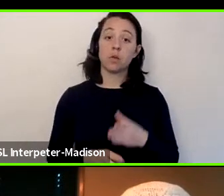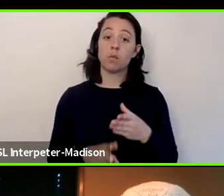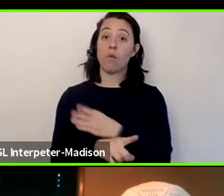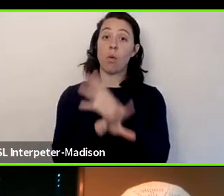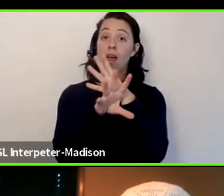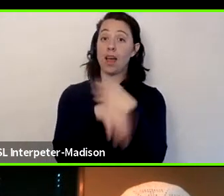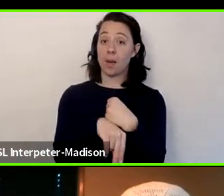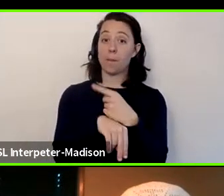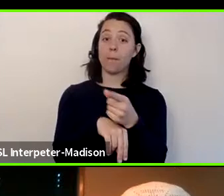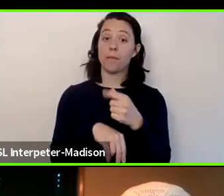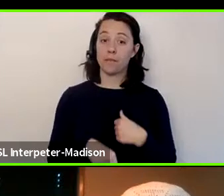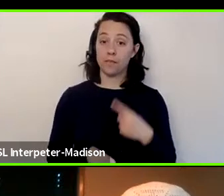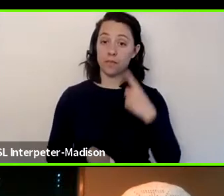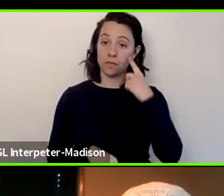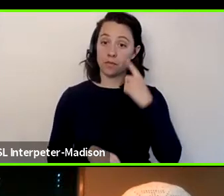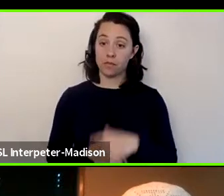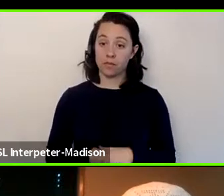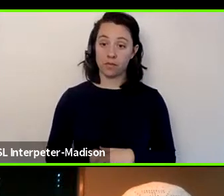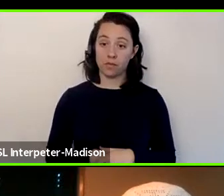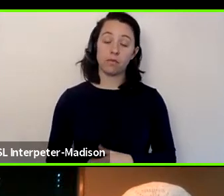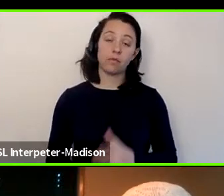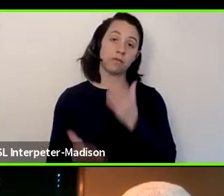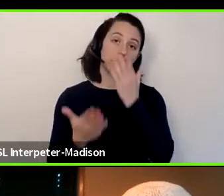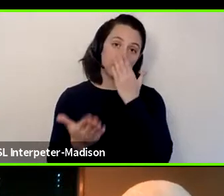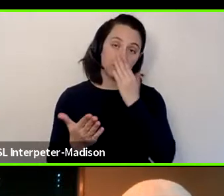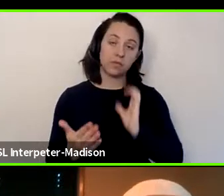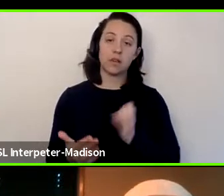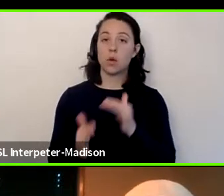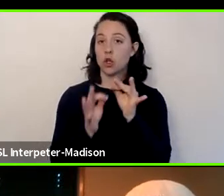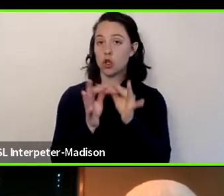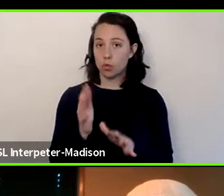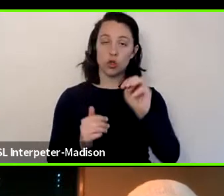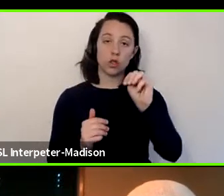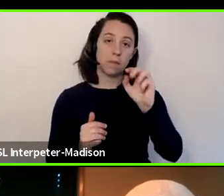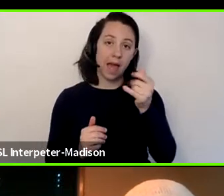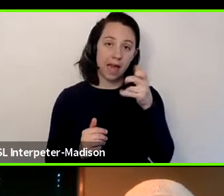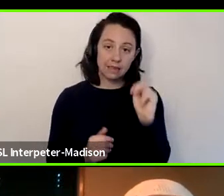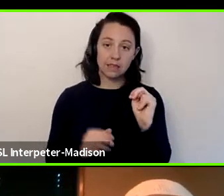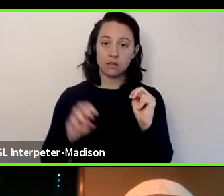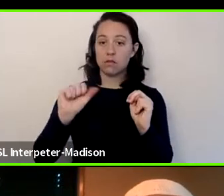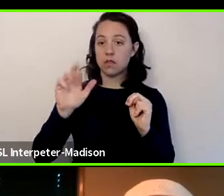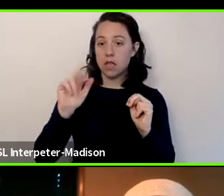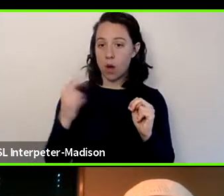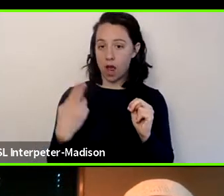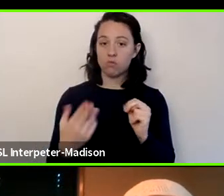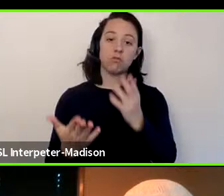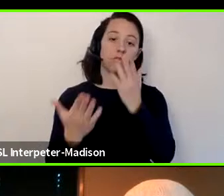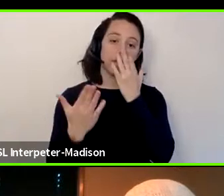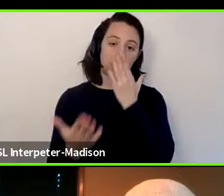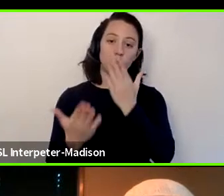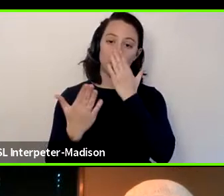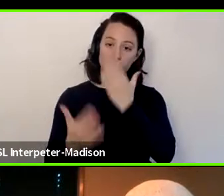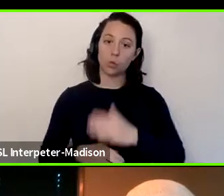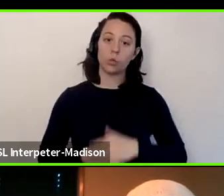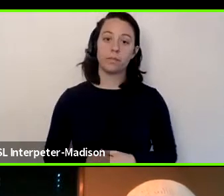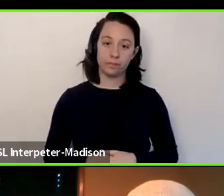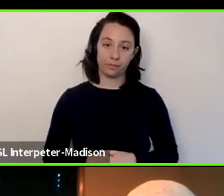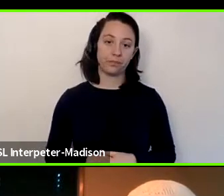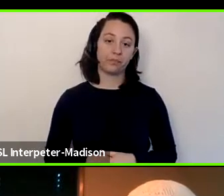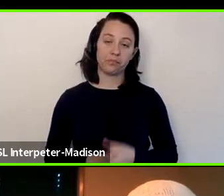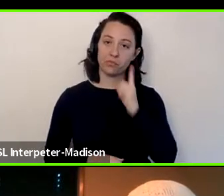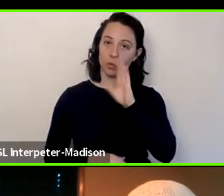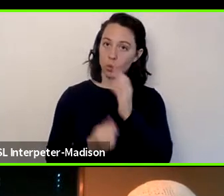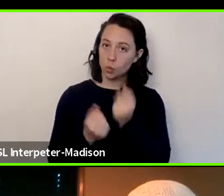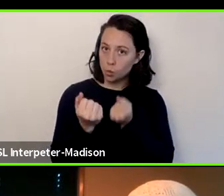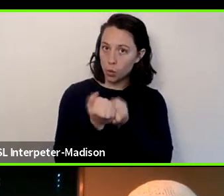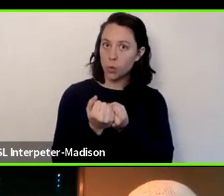take some extra time to thank our ASL interpreters, Madison and Sarah, for tonight. Thank you so much for your